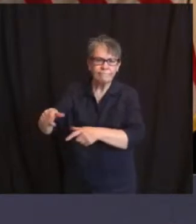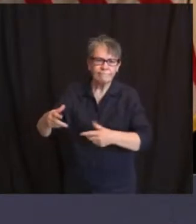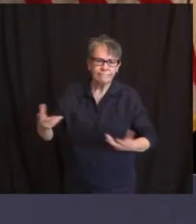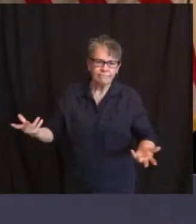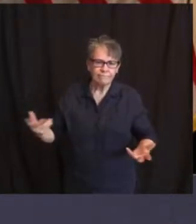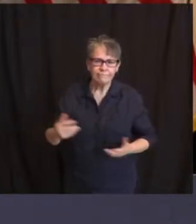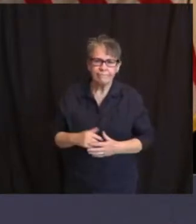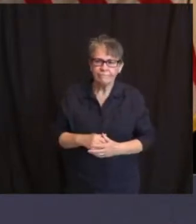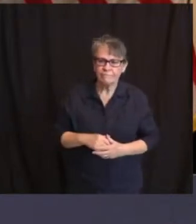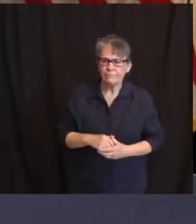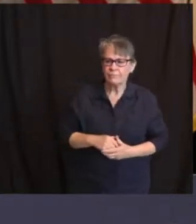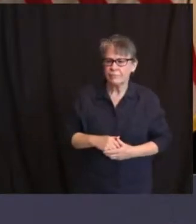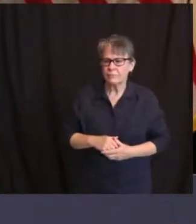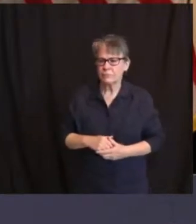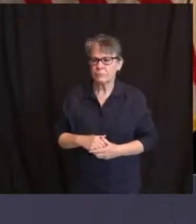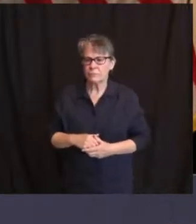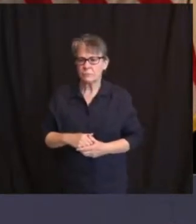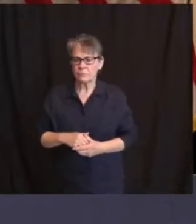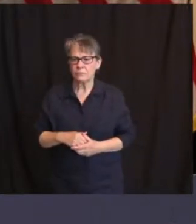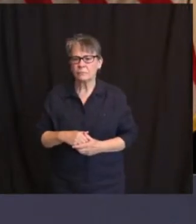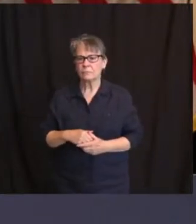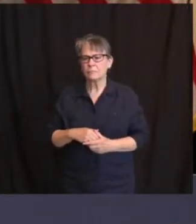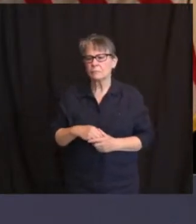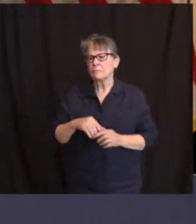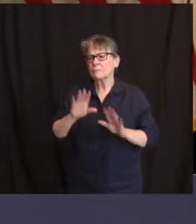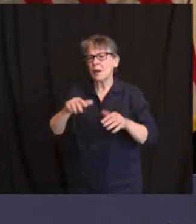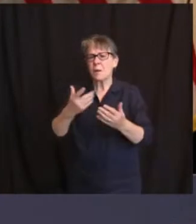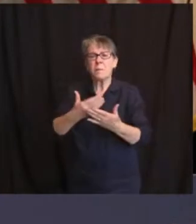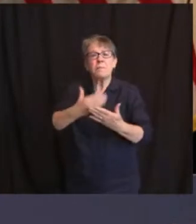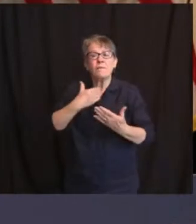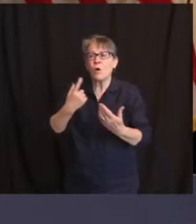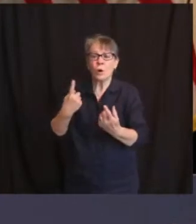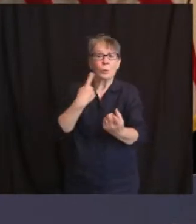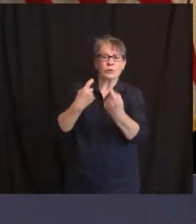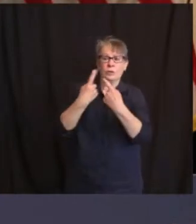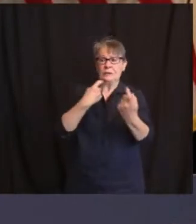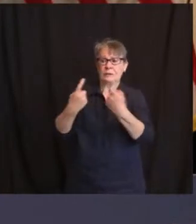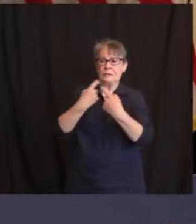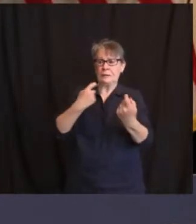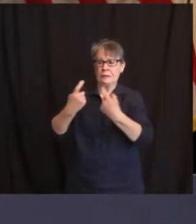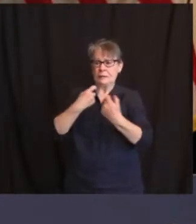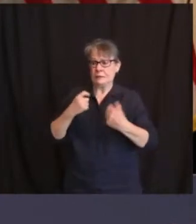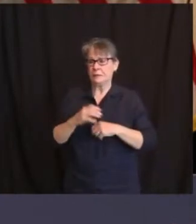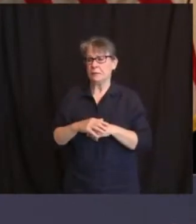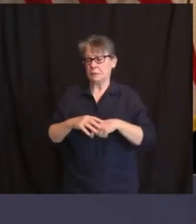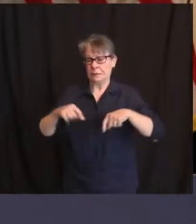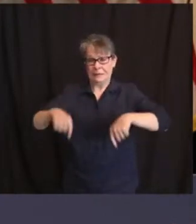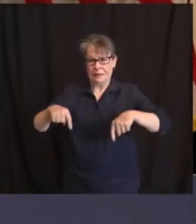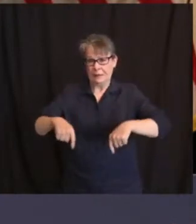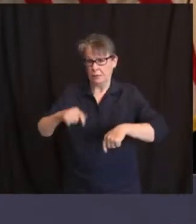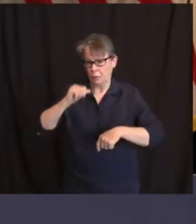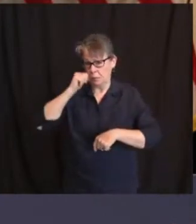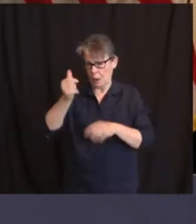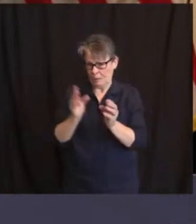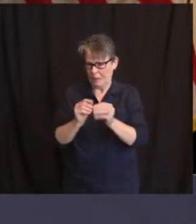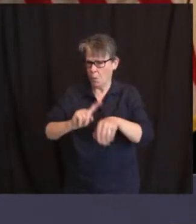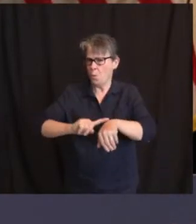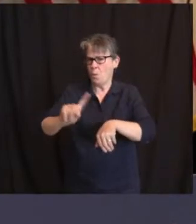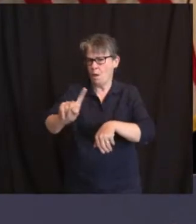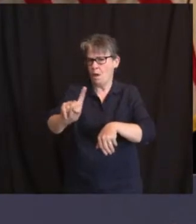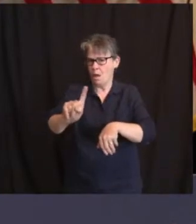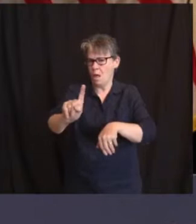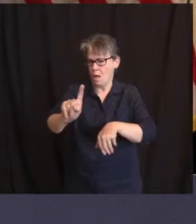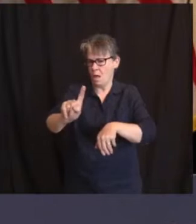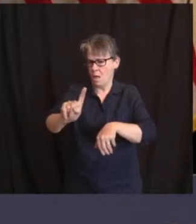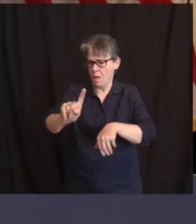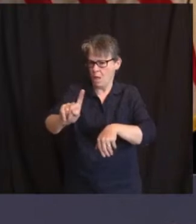but Thursday's always a day that Judy, Pat, and I might be on with the White House. So at the moment, we don't know, we have not heard.